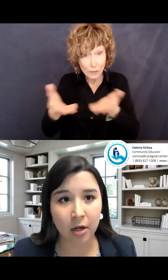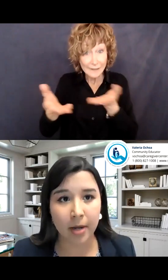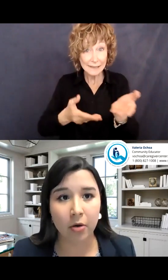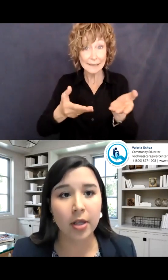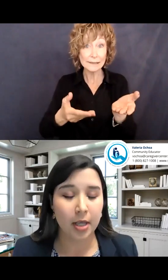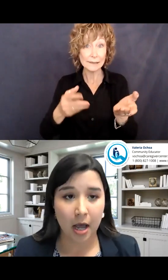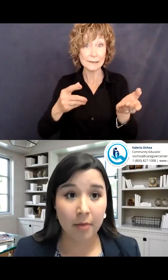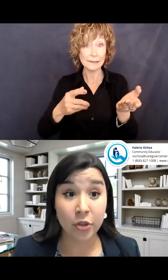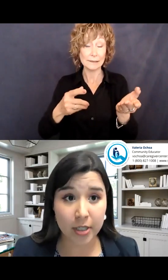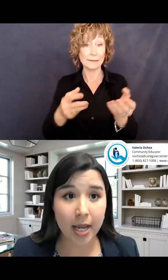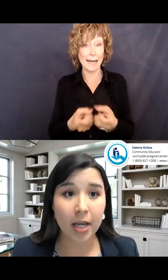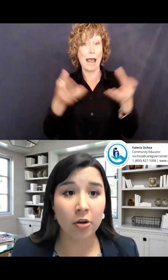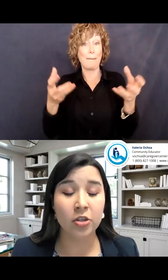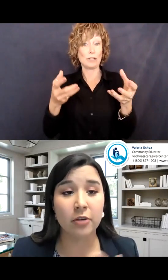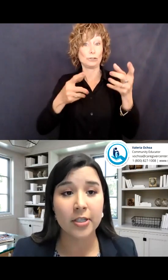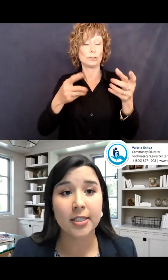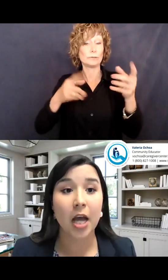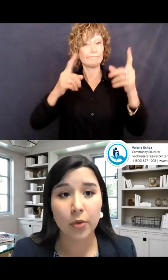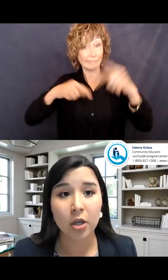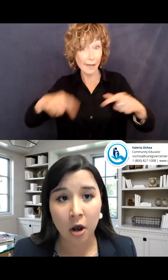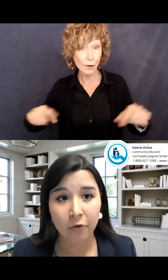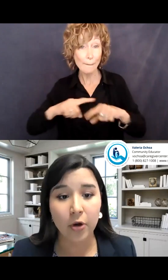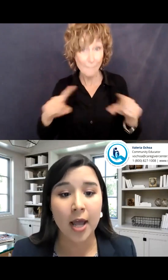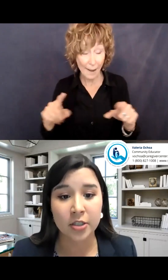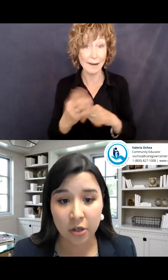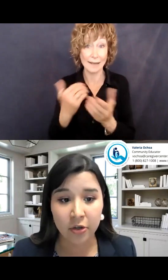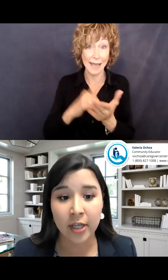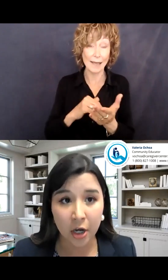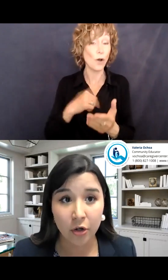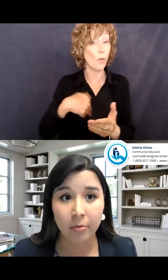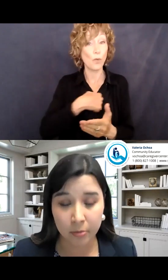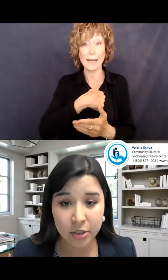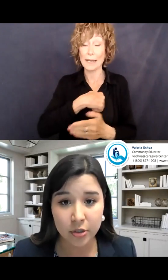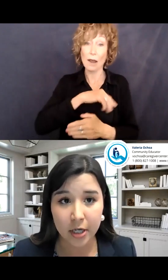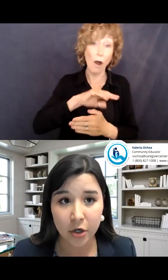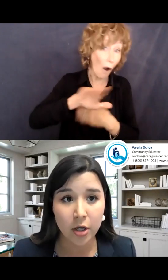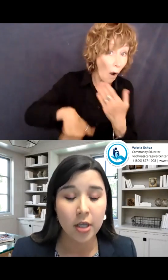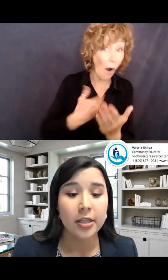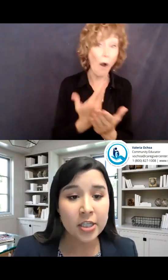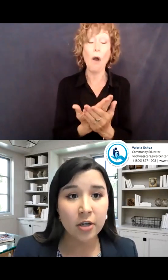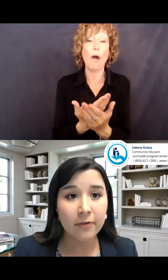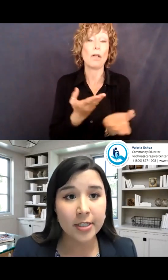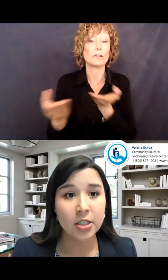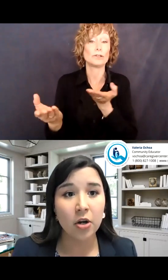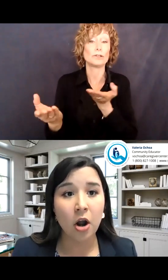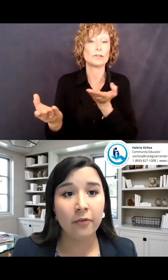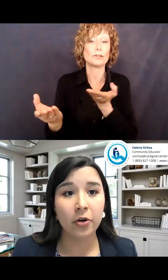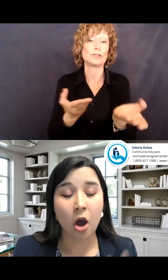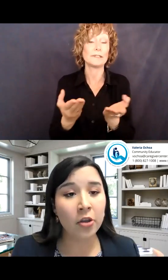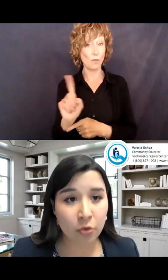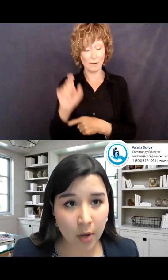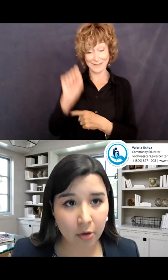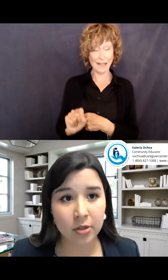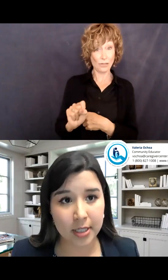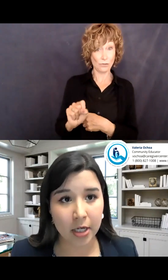to talk about today are the services that we offer at Southern Caregiver Resource Center. These services are offered